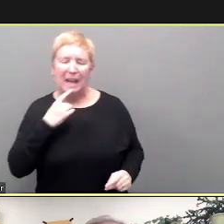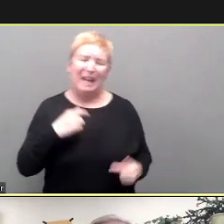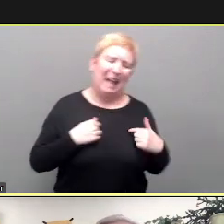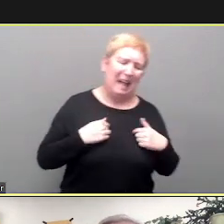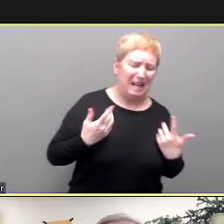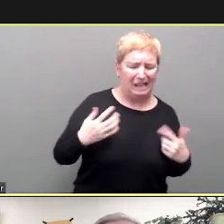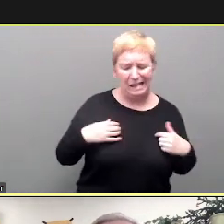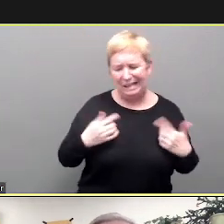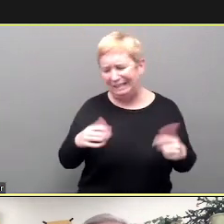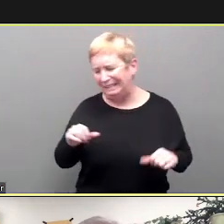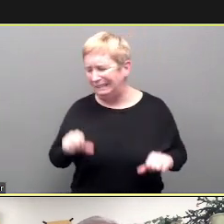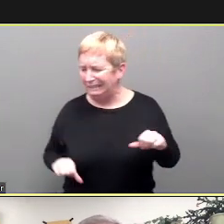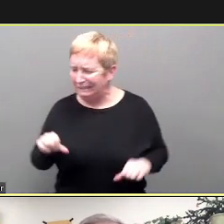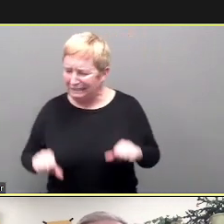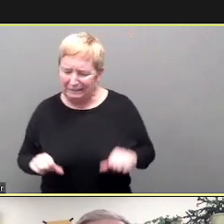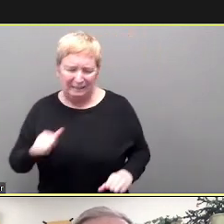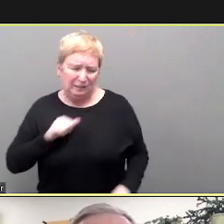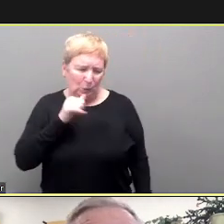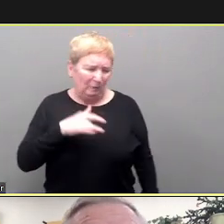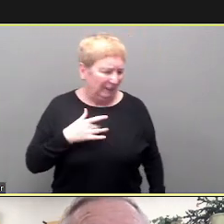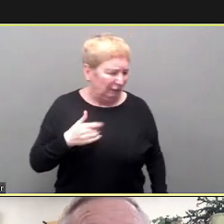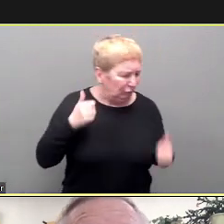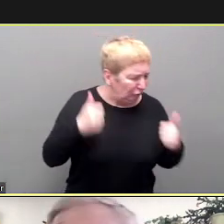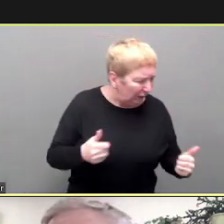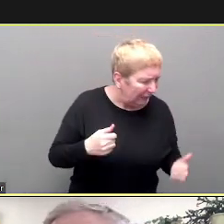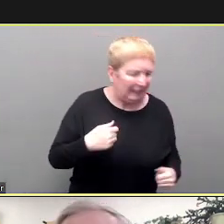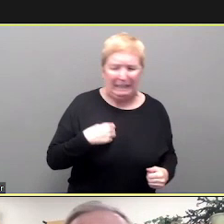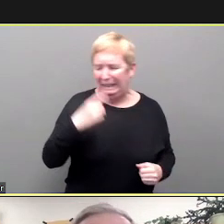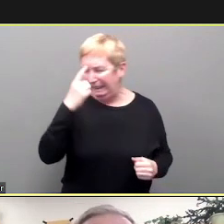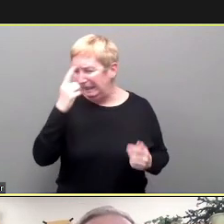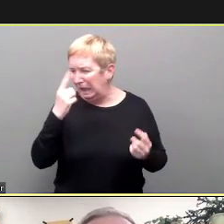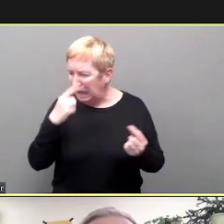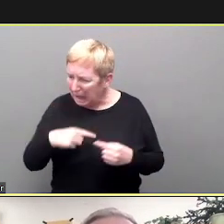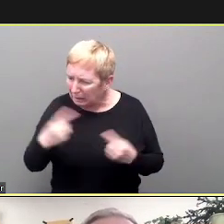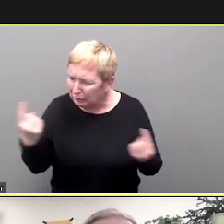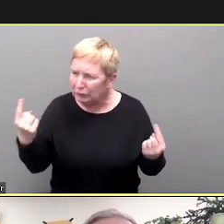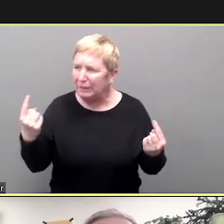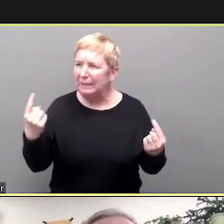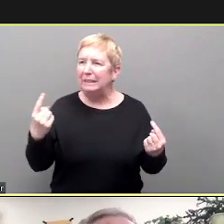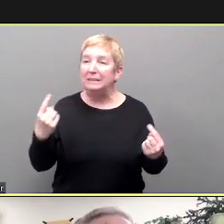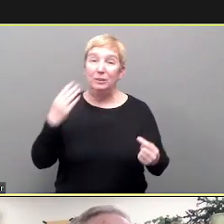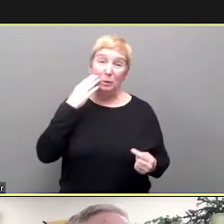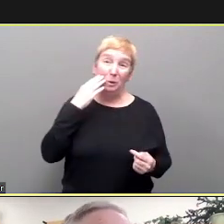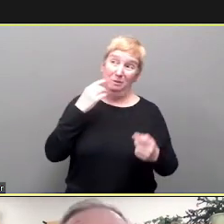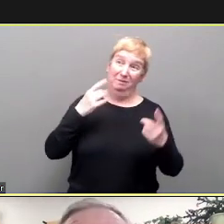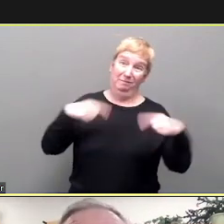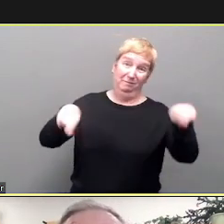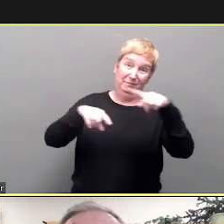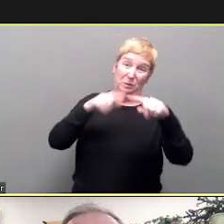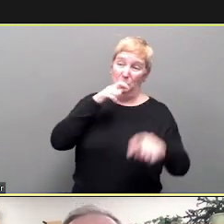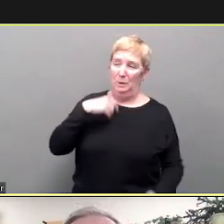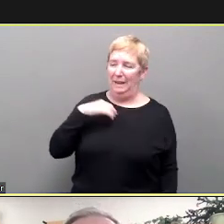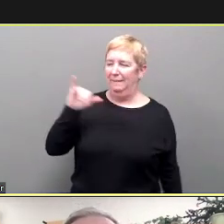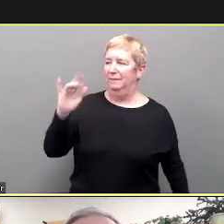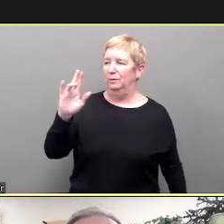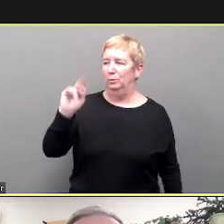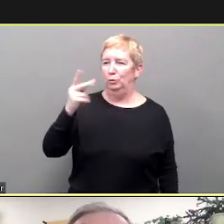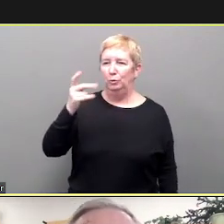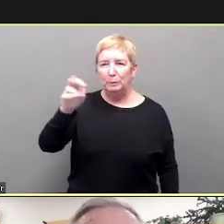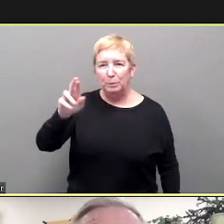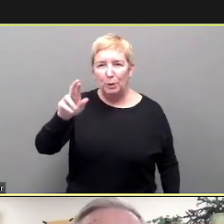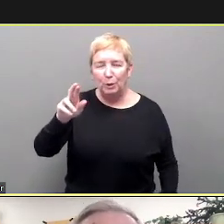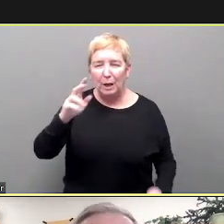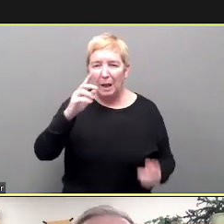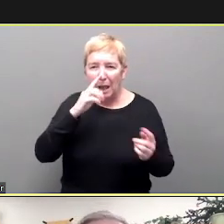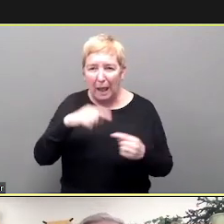it's just allergies. And those of you who suffer from juniper, like I do, you know, are waking